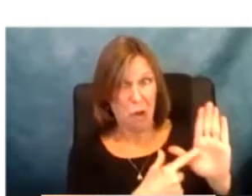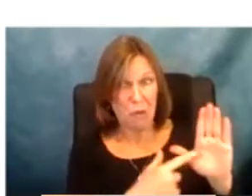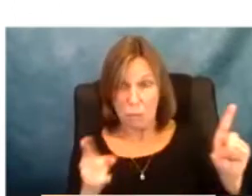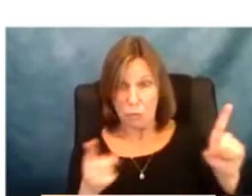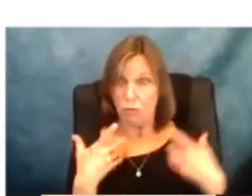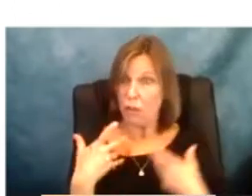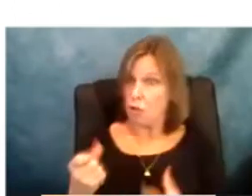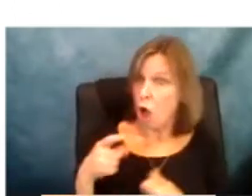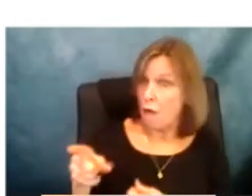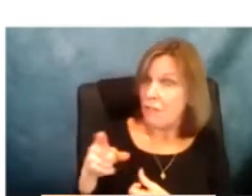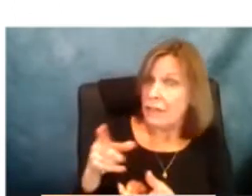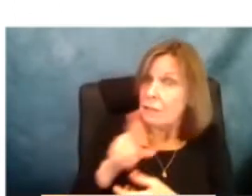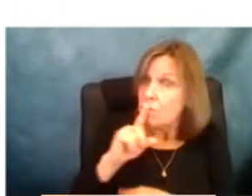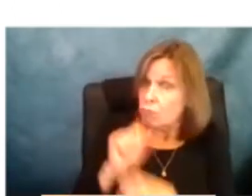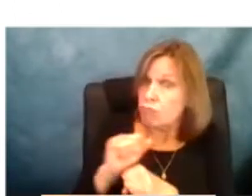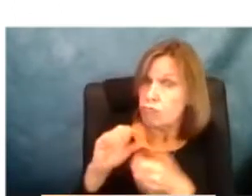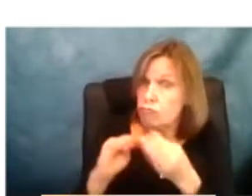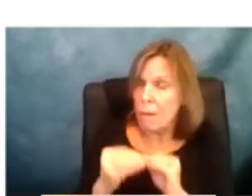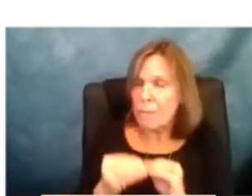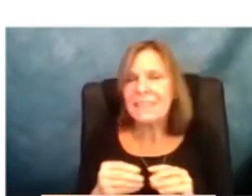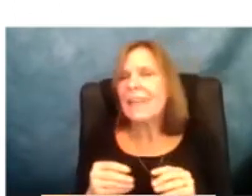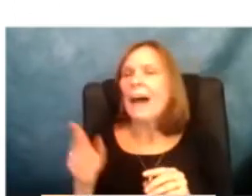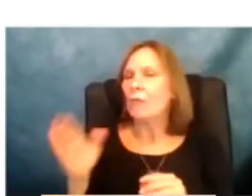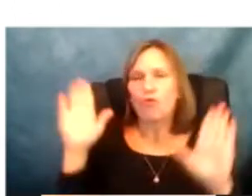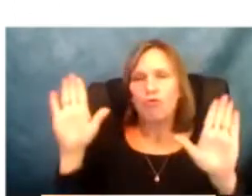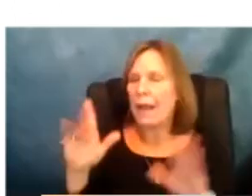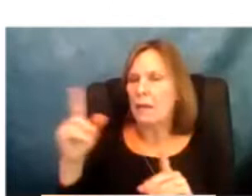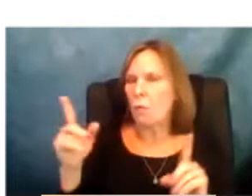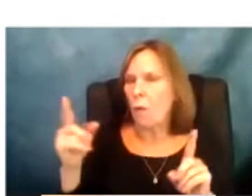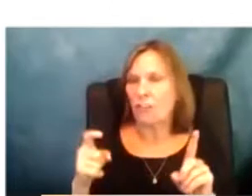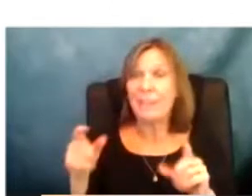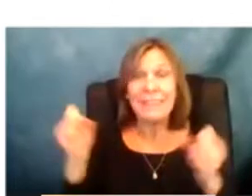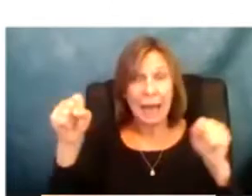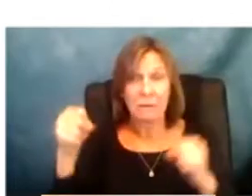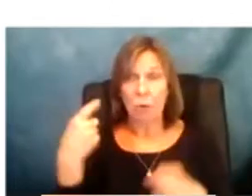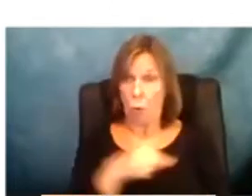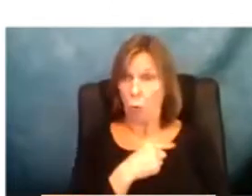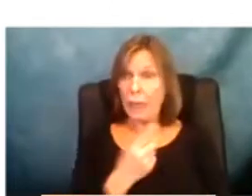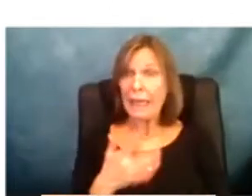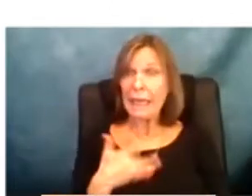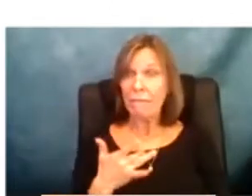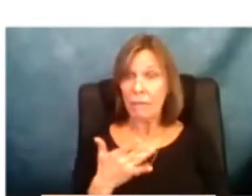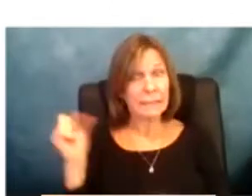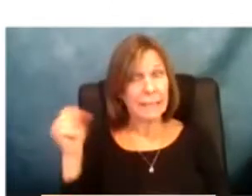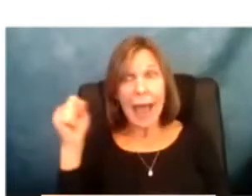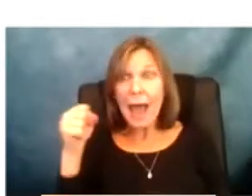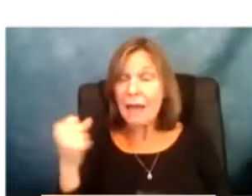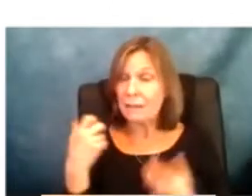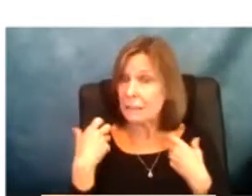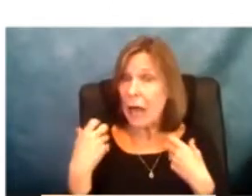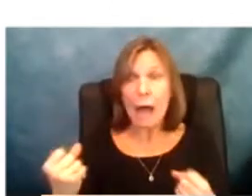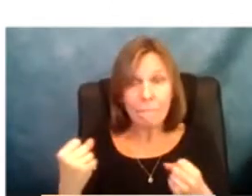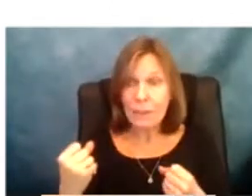excellent question. I feel confident, I think we feel confident enough in that they